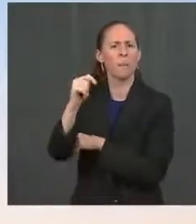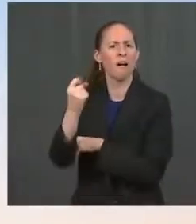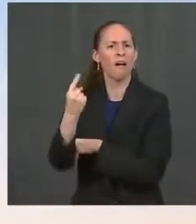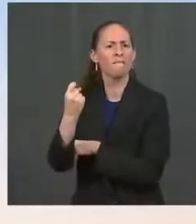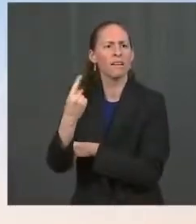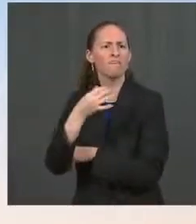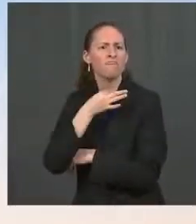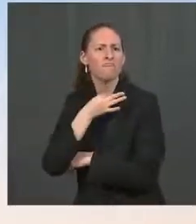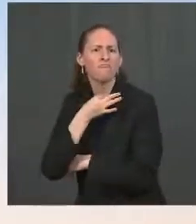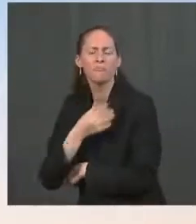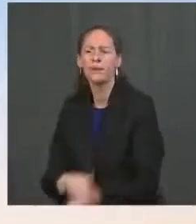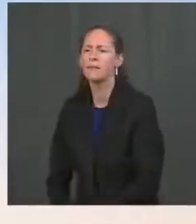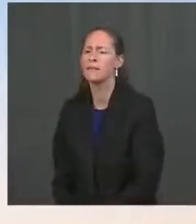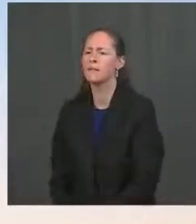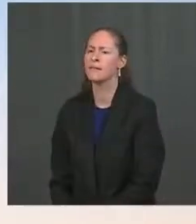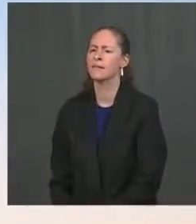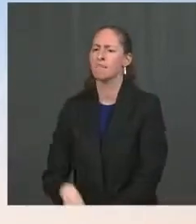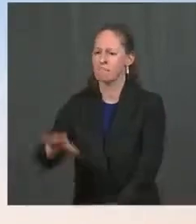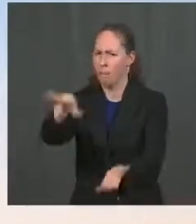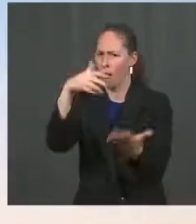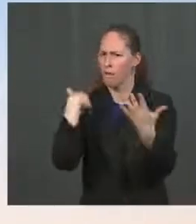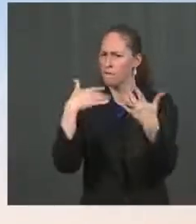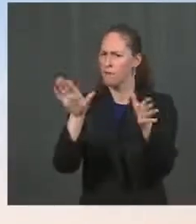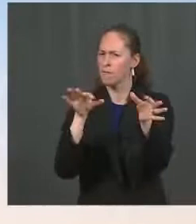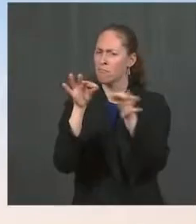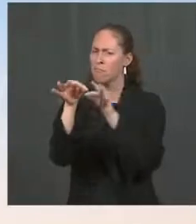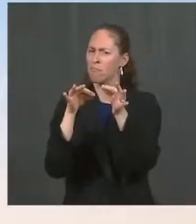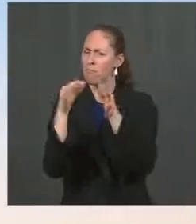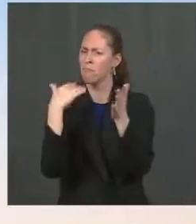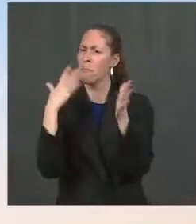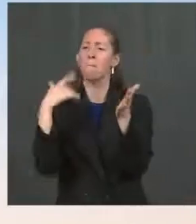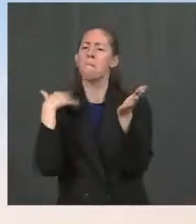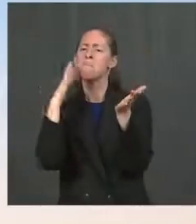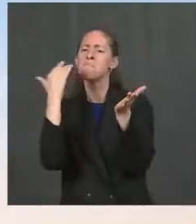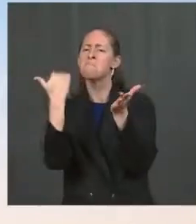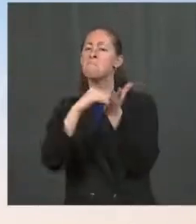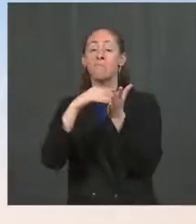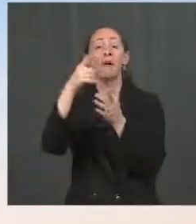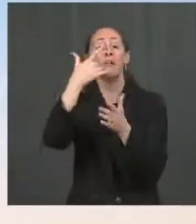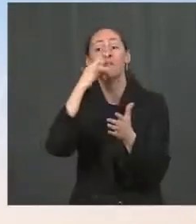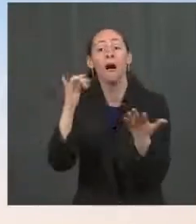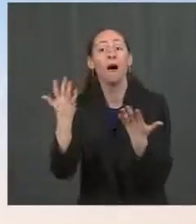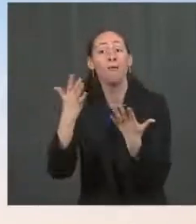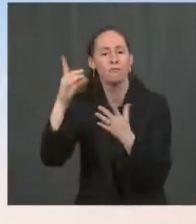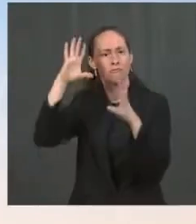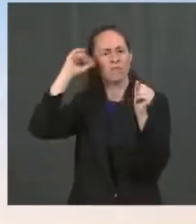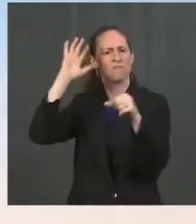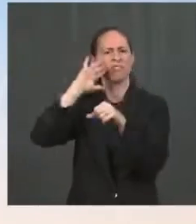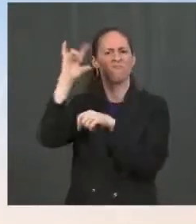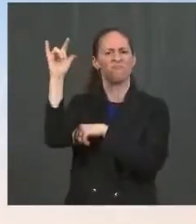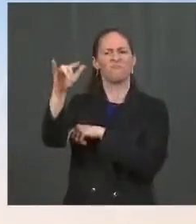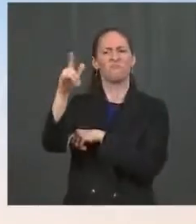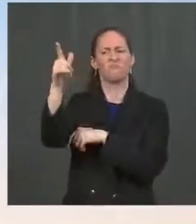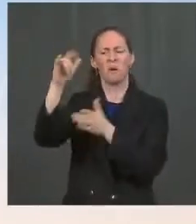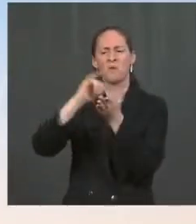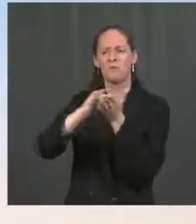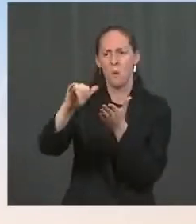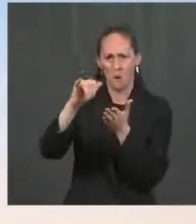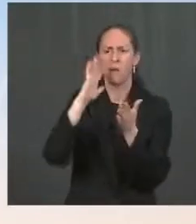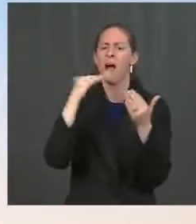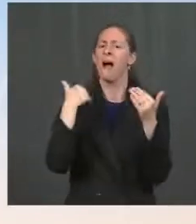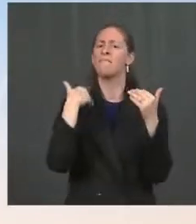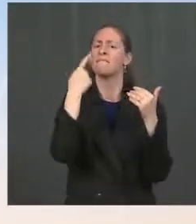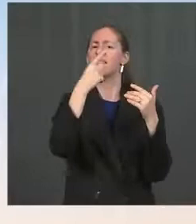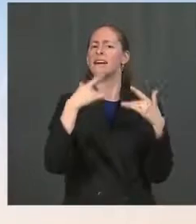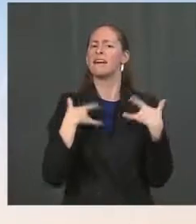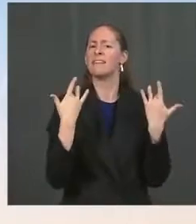me give you some highlights. He will be traveling to New York, where he will be attending an event there